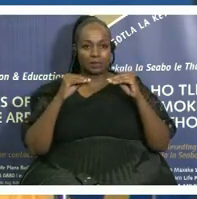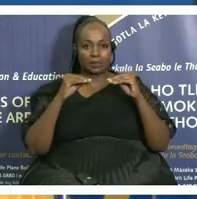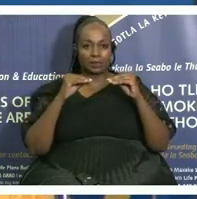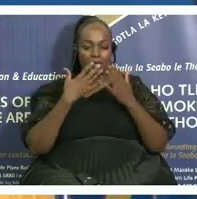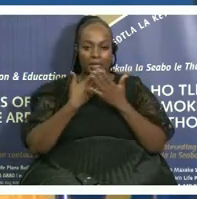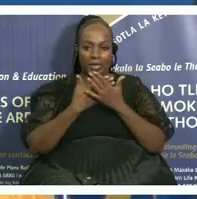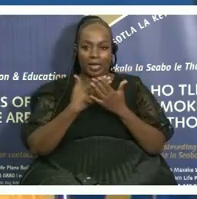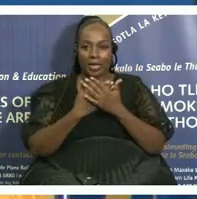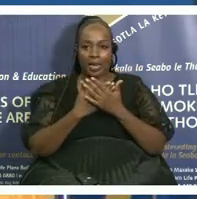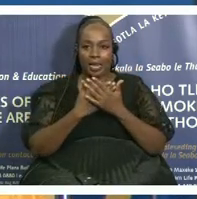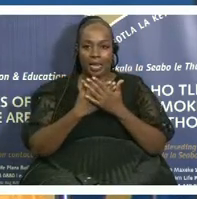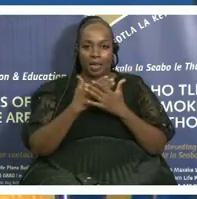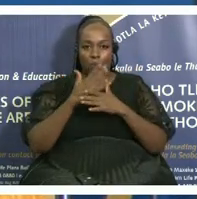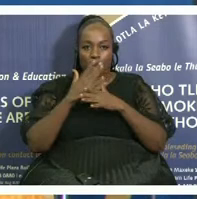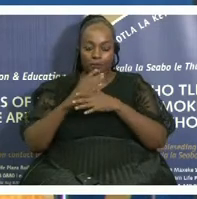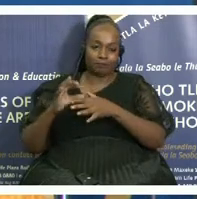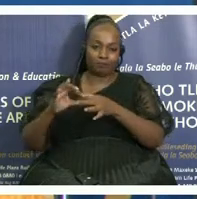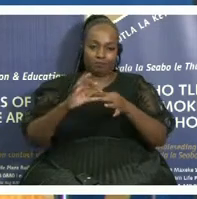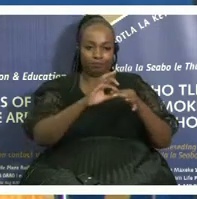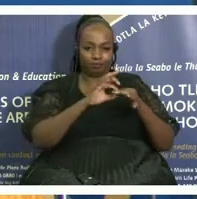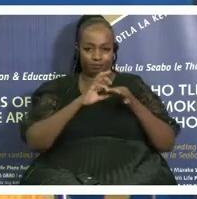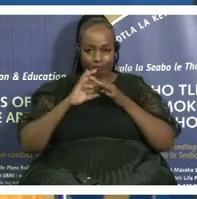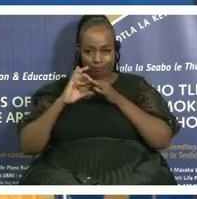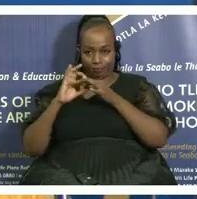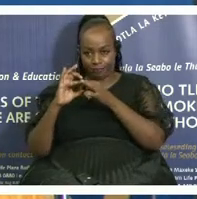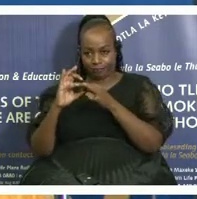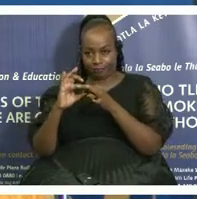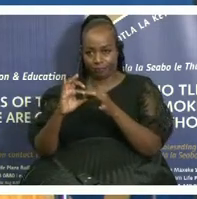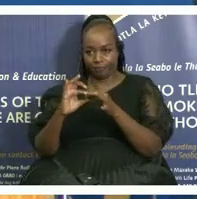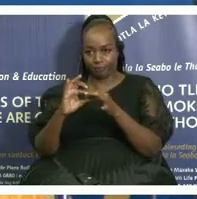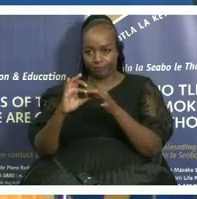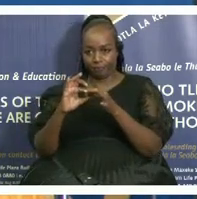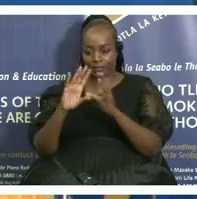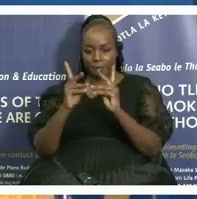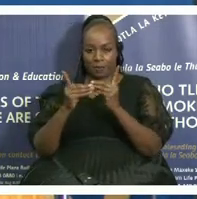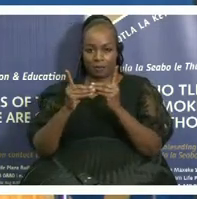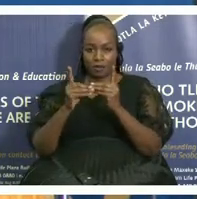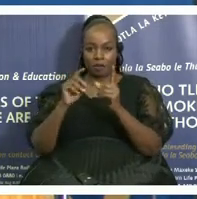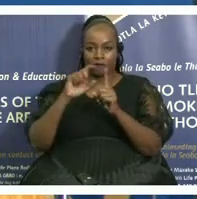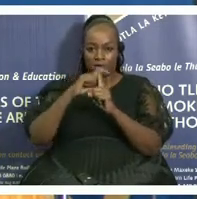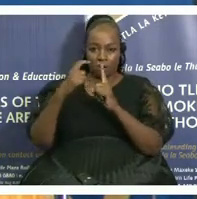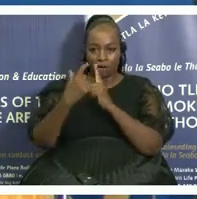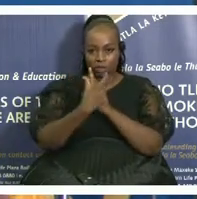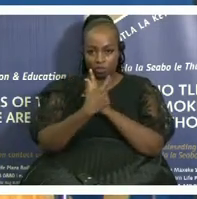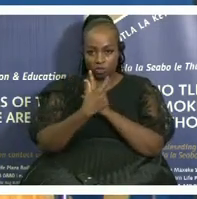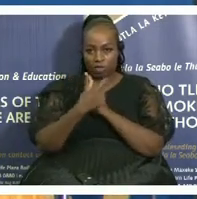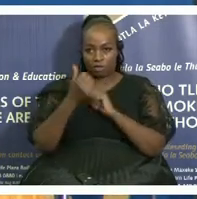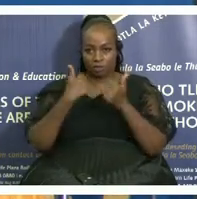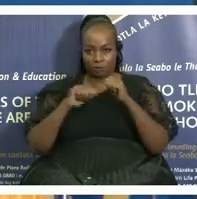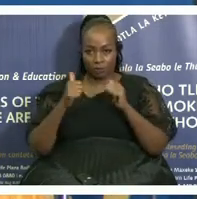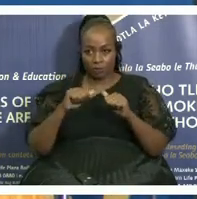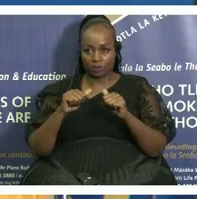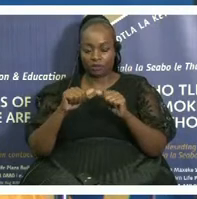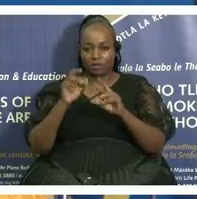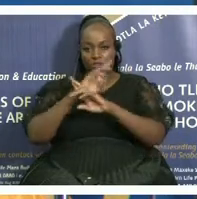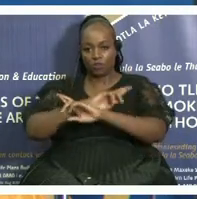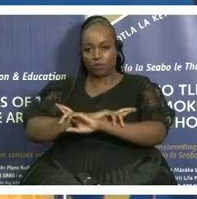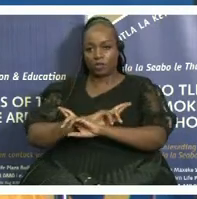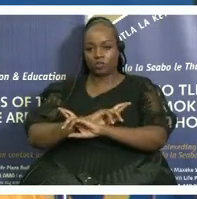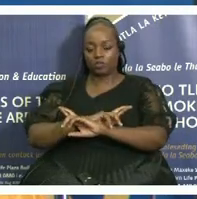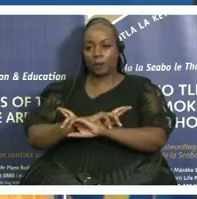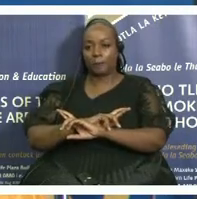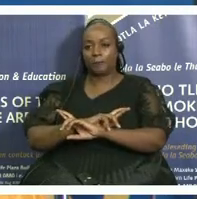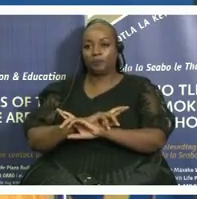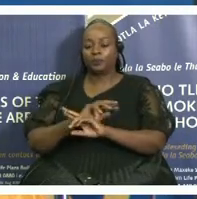focus will be on the whole spectrum of this industry. That includes the performing arts, visual arts, craft, and skills